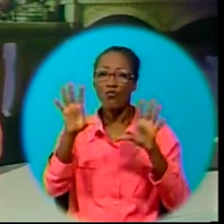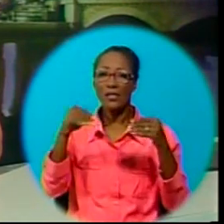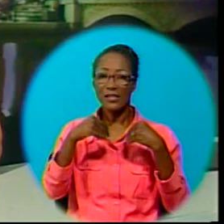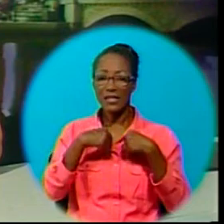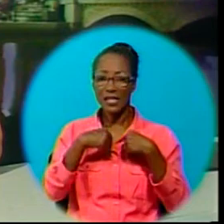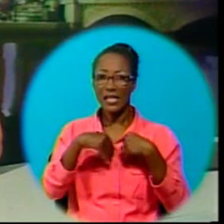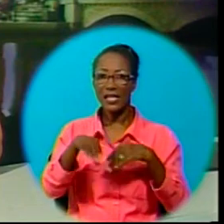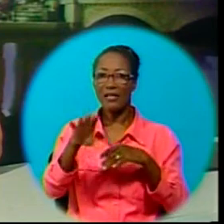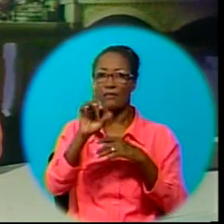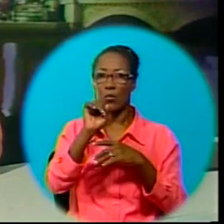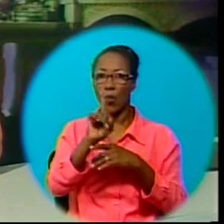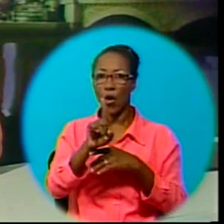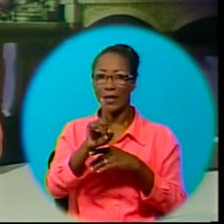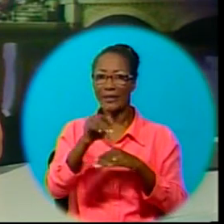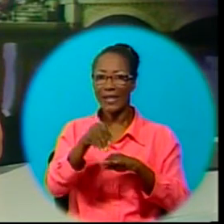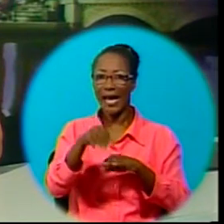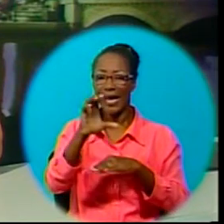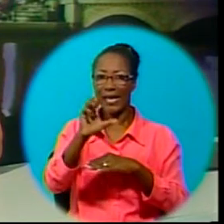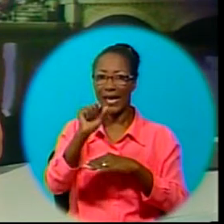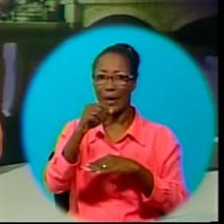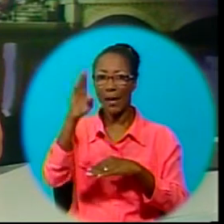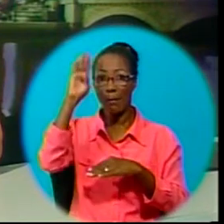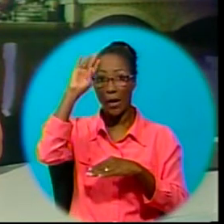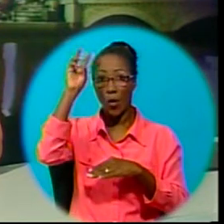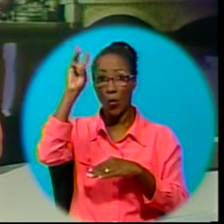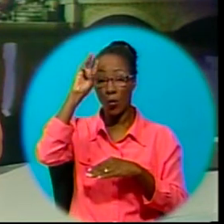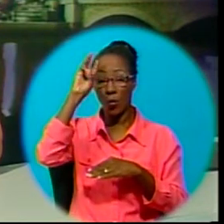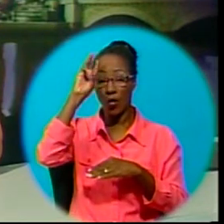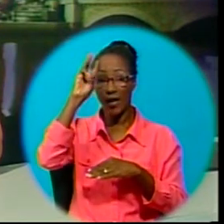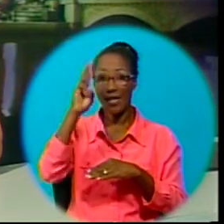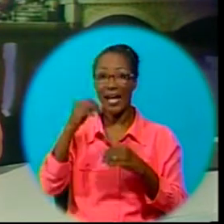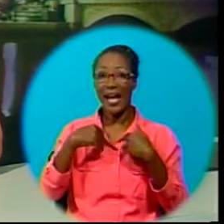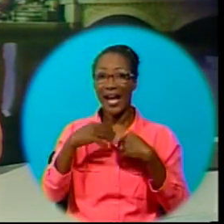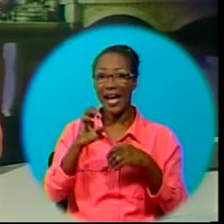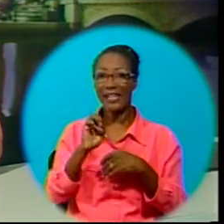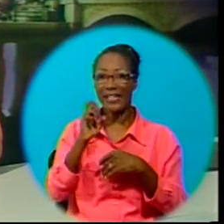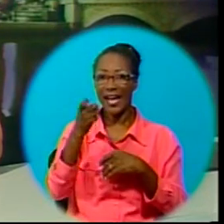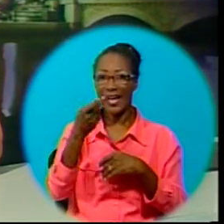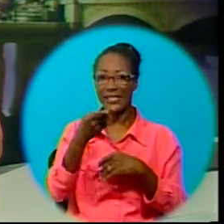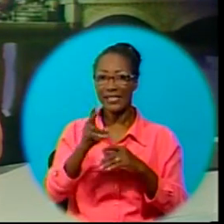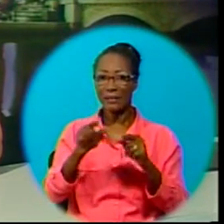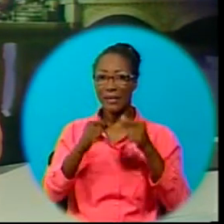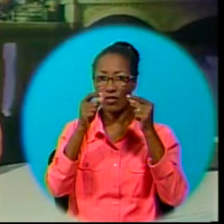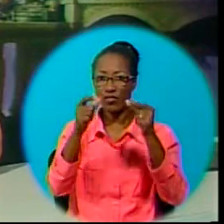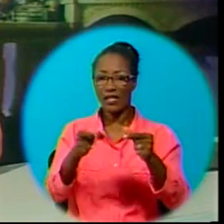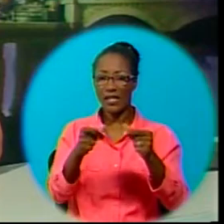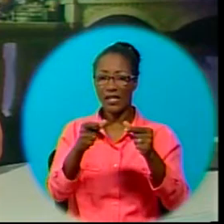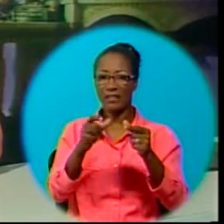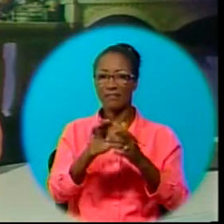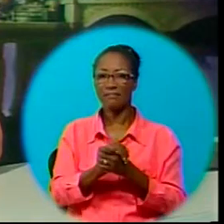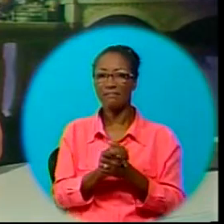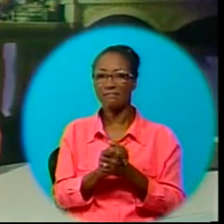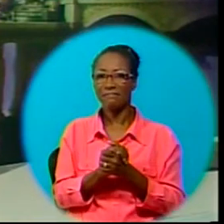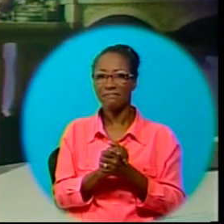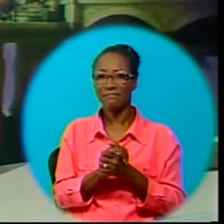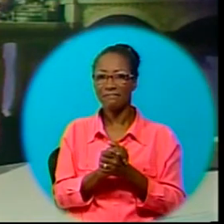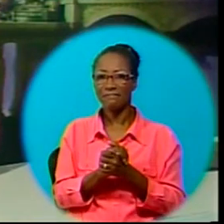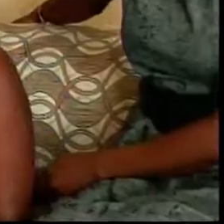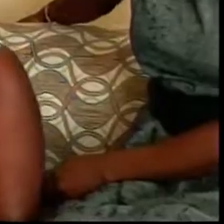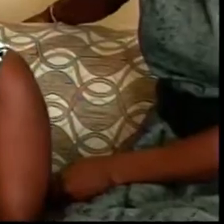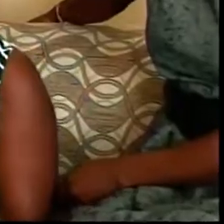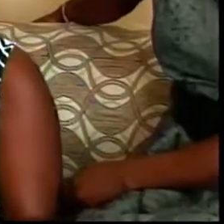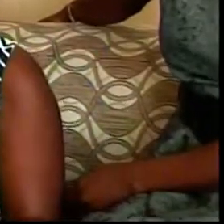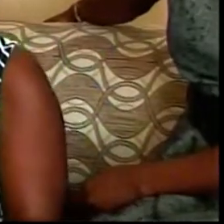who was awarded an exhibition. They told us that hard work and sacrifice were essential for their success.